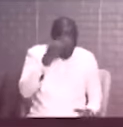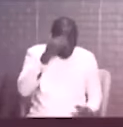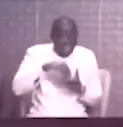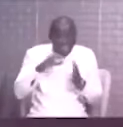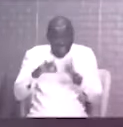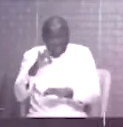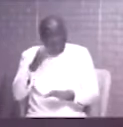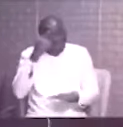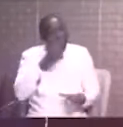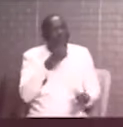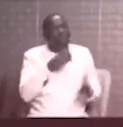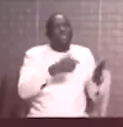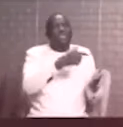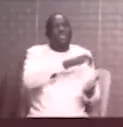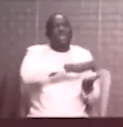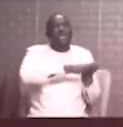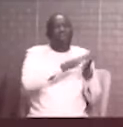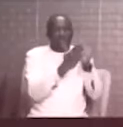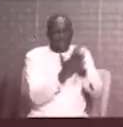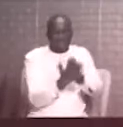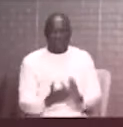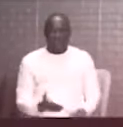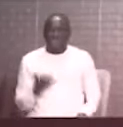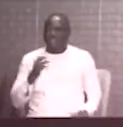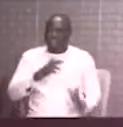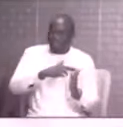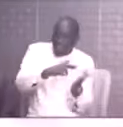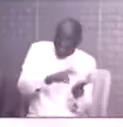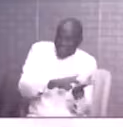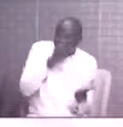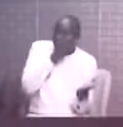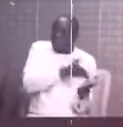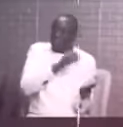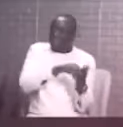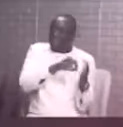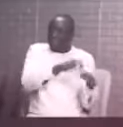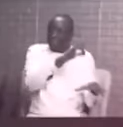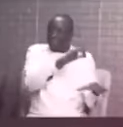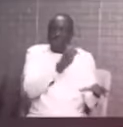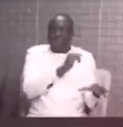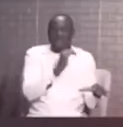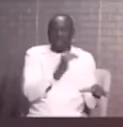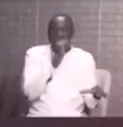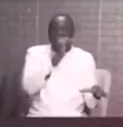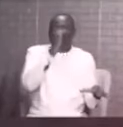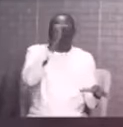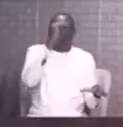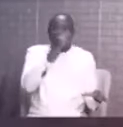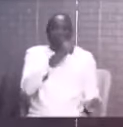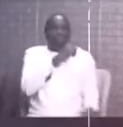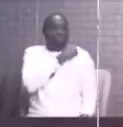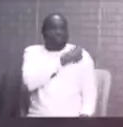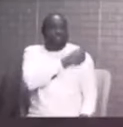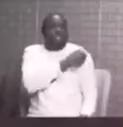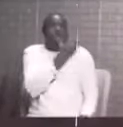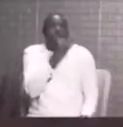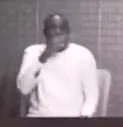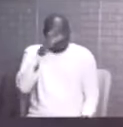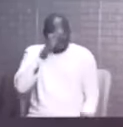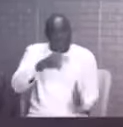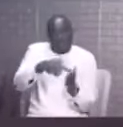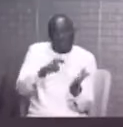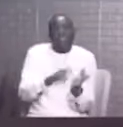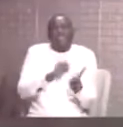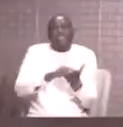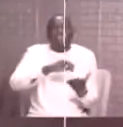become. There is a register in the spirit where the rankings of men are recorded. This is what translates to